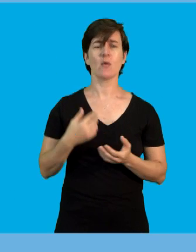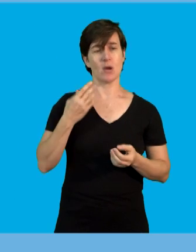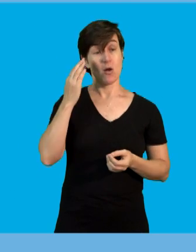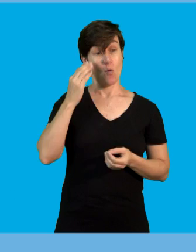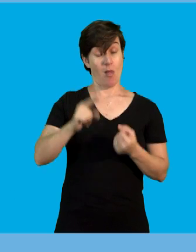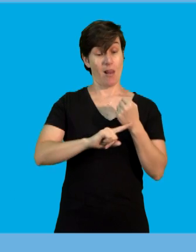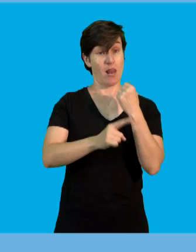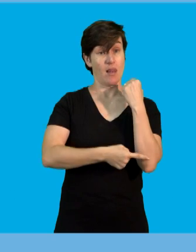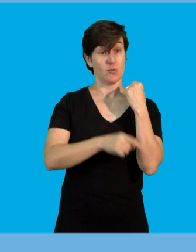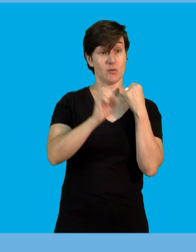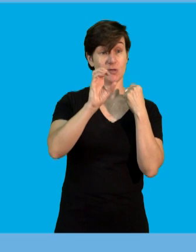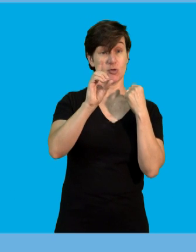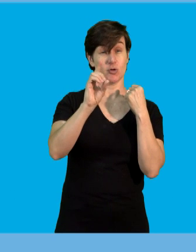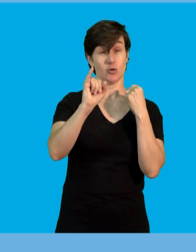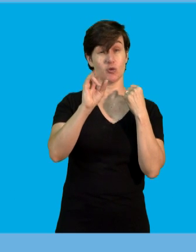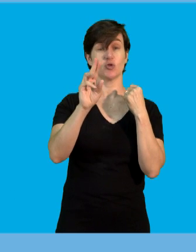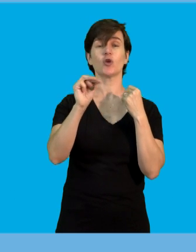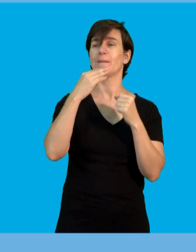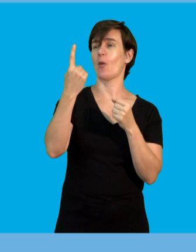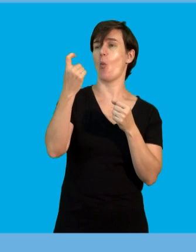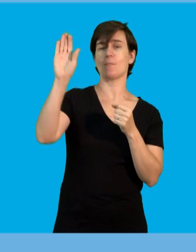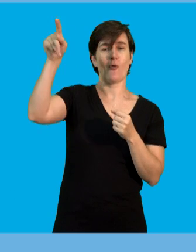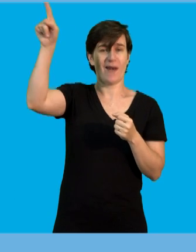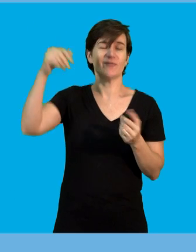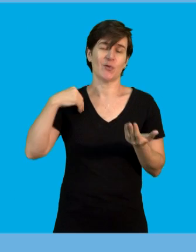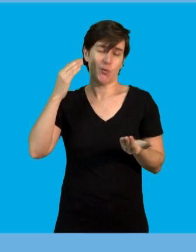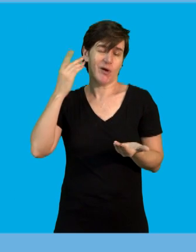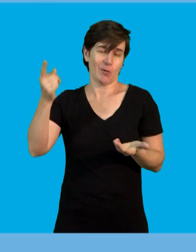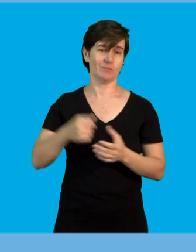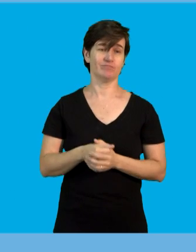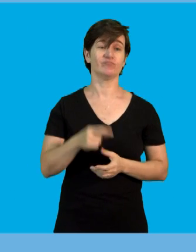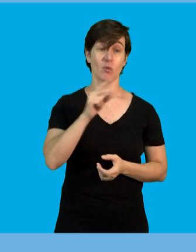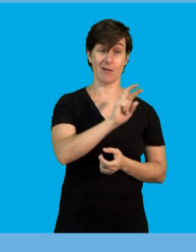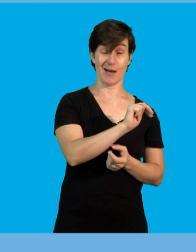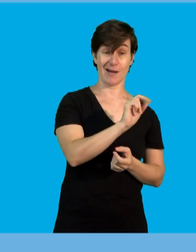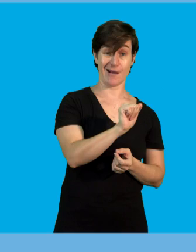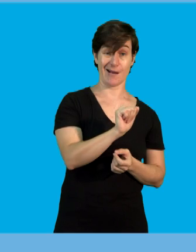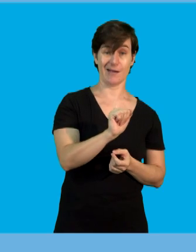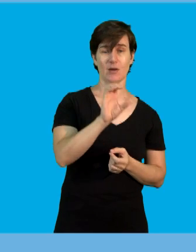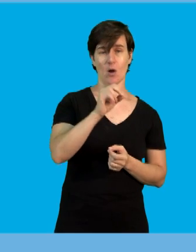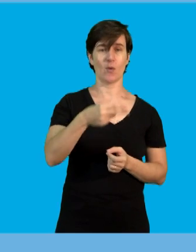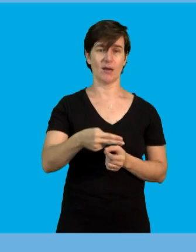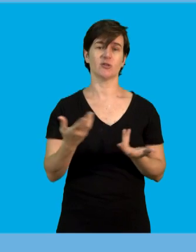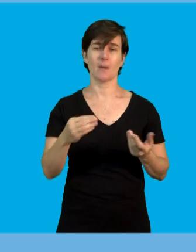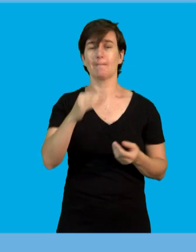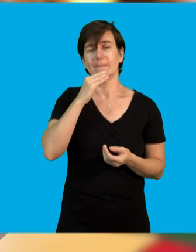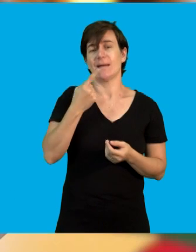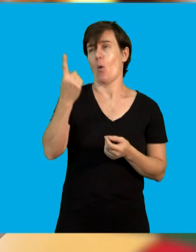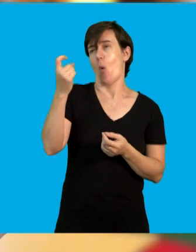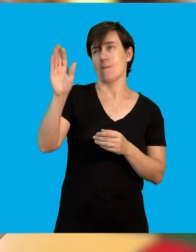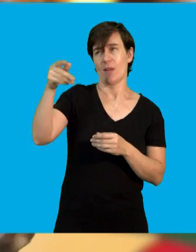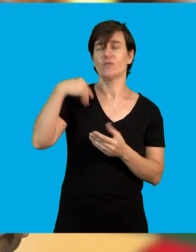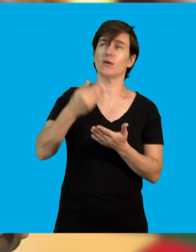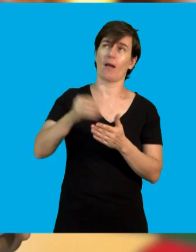dealt with. The last one, sodium hydroxide. Obviously, that's the remaining one. We know sodium is Na, hydroxide is OH.